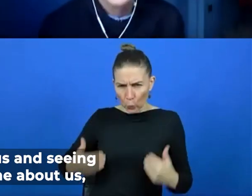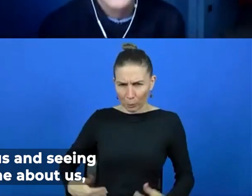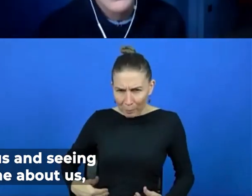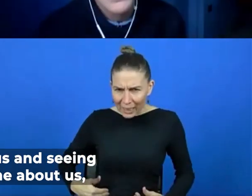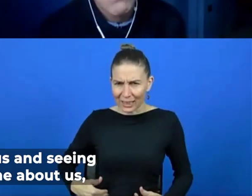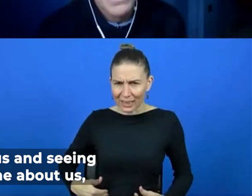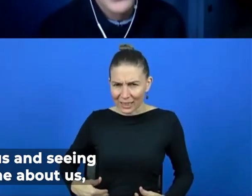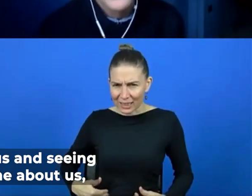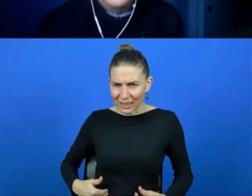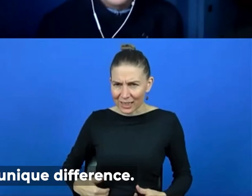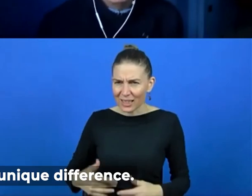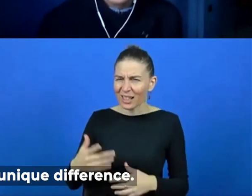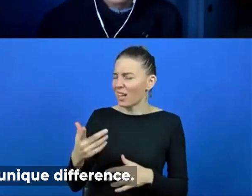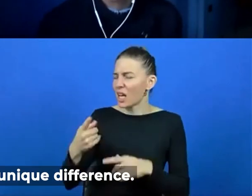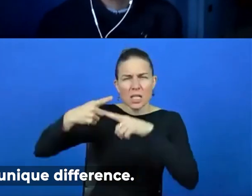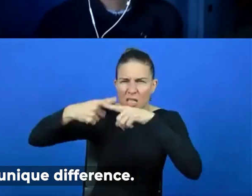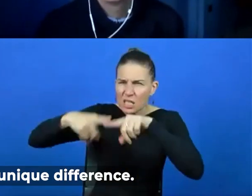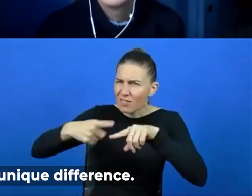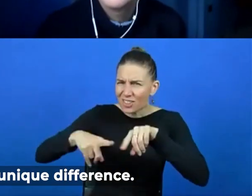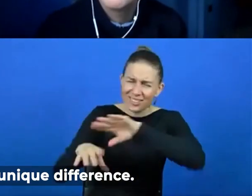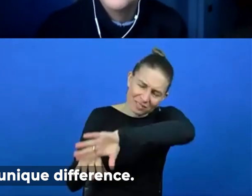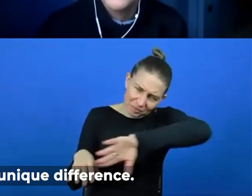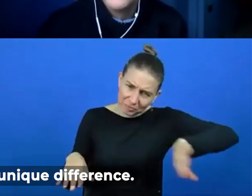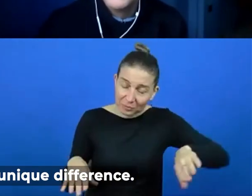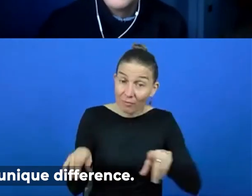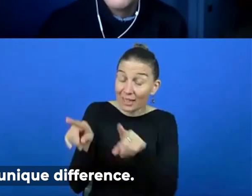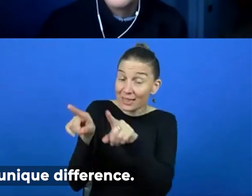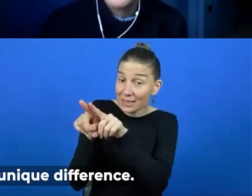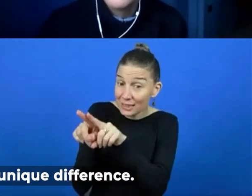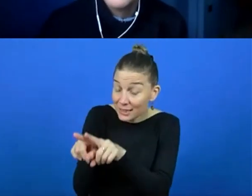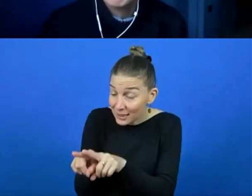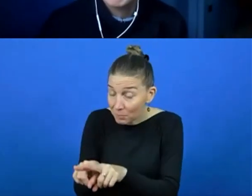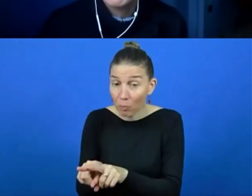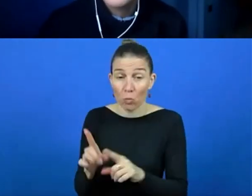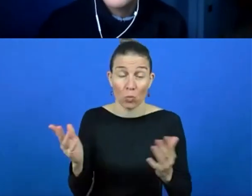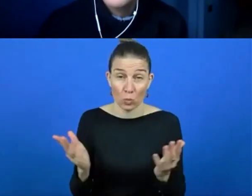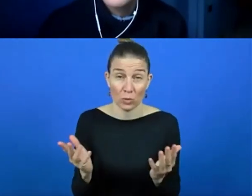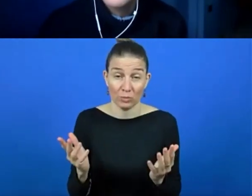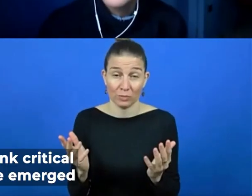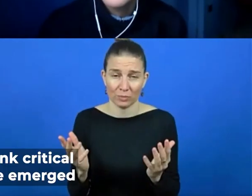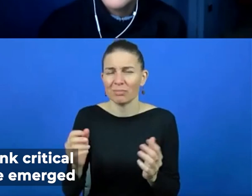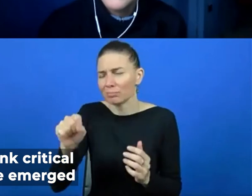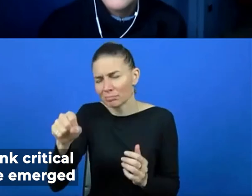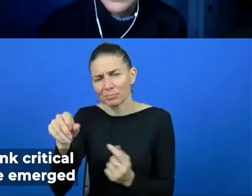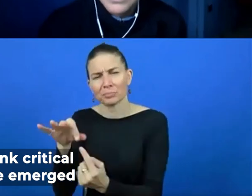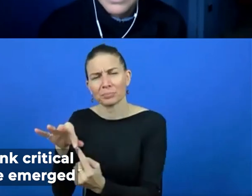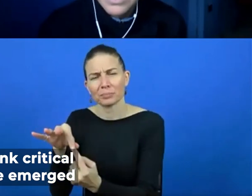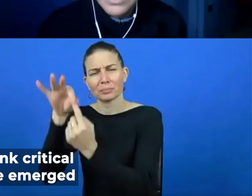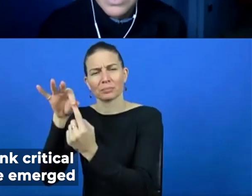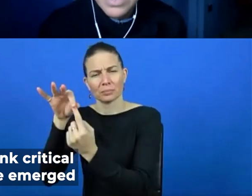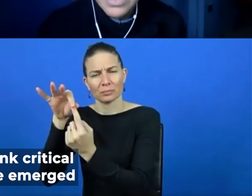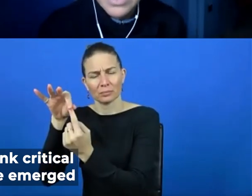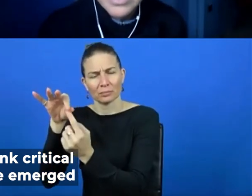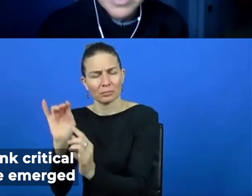and seeing what is the same about us, as well as having our unique difference. Bizarrely, I think